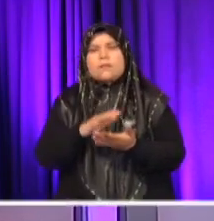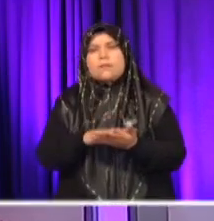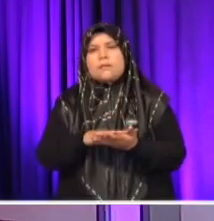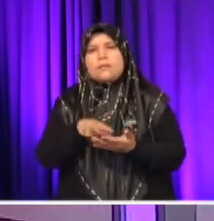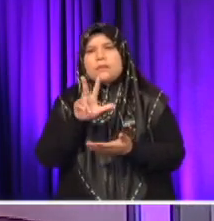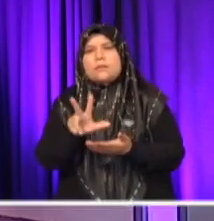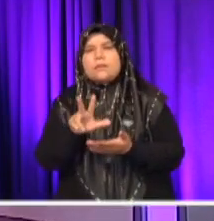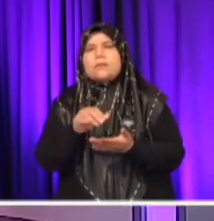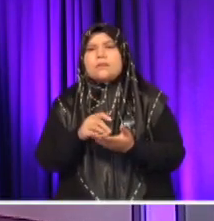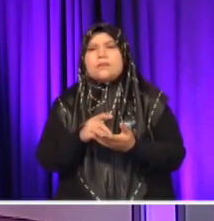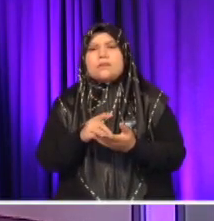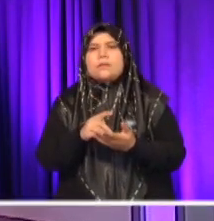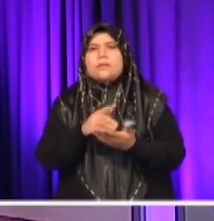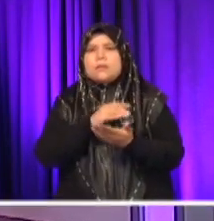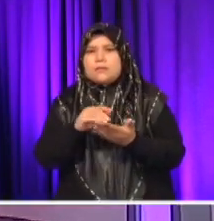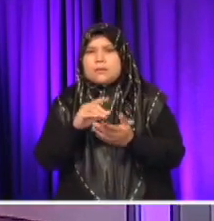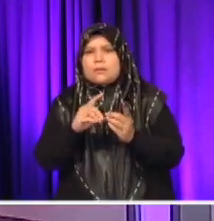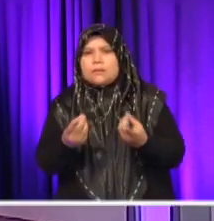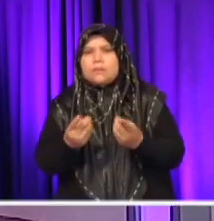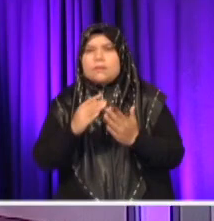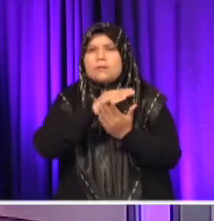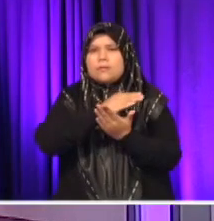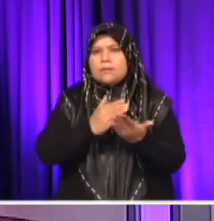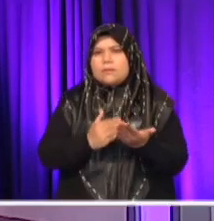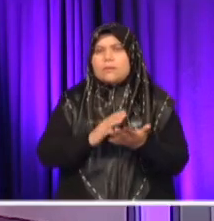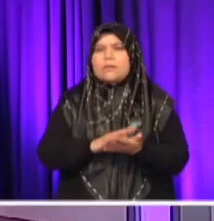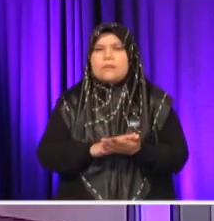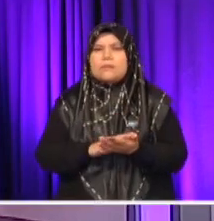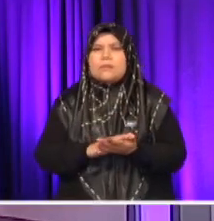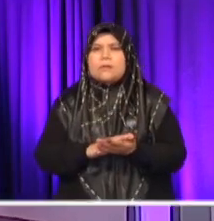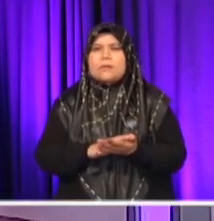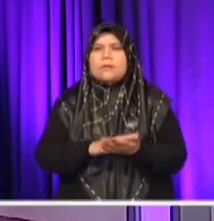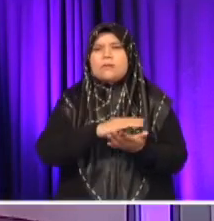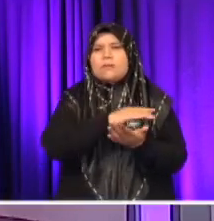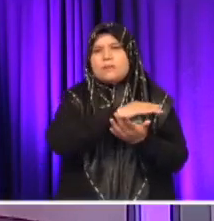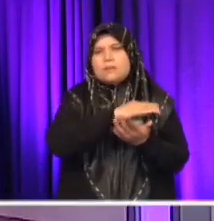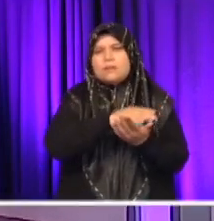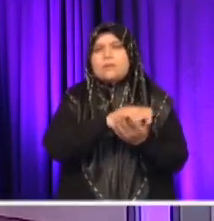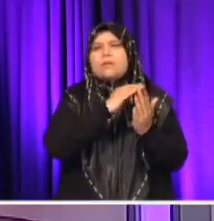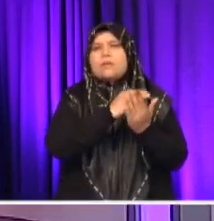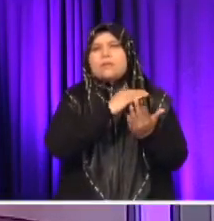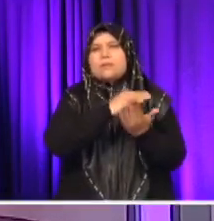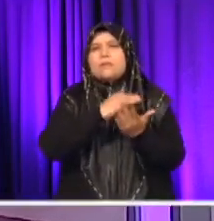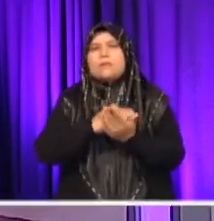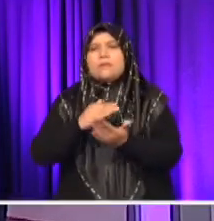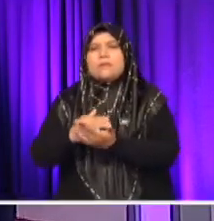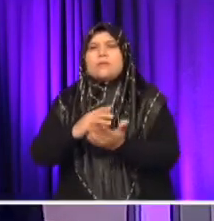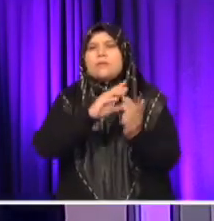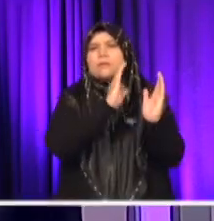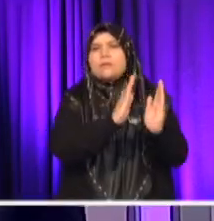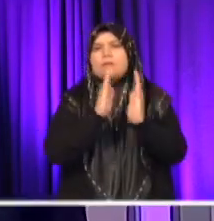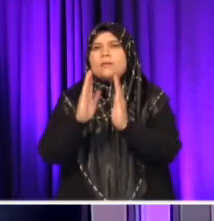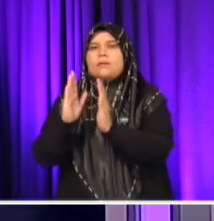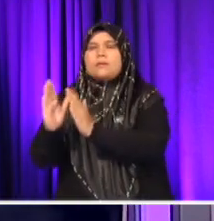3 different parks. Yeah. All right. Angel Park, Bloom Park, and City Park. All right. Okay. On this